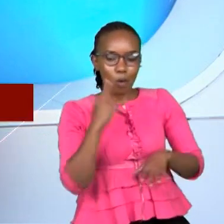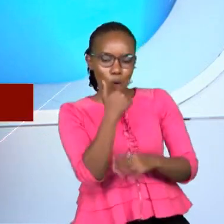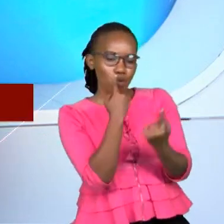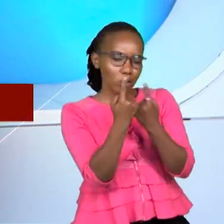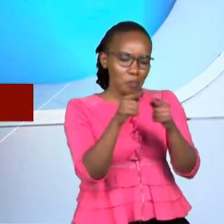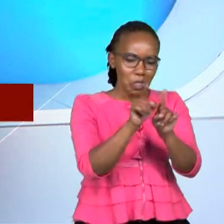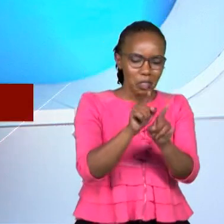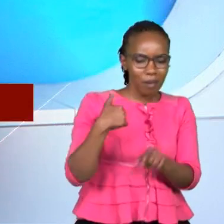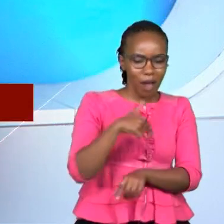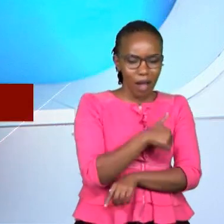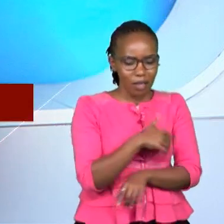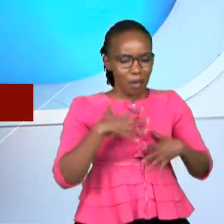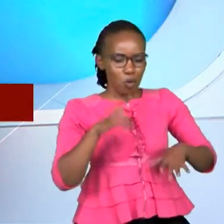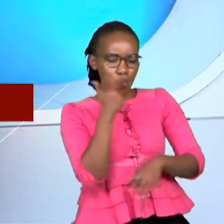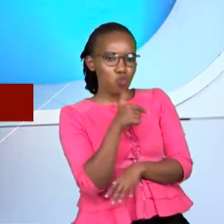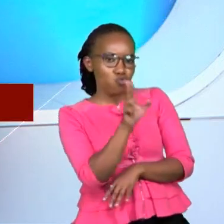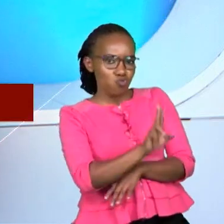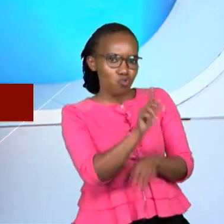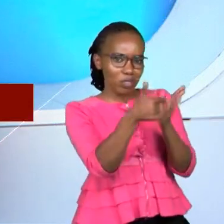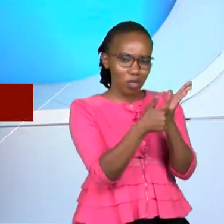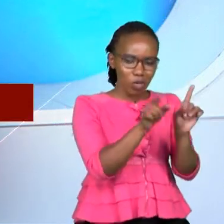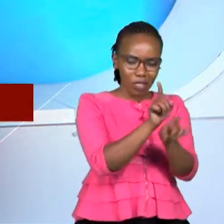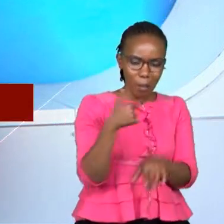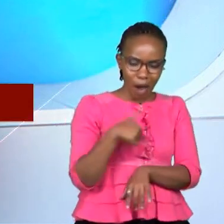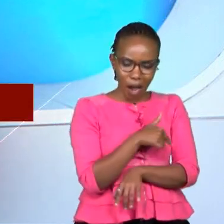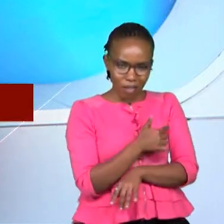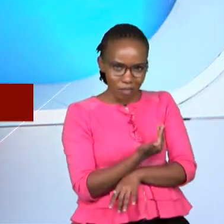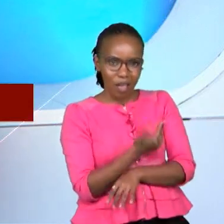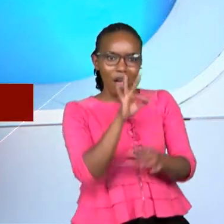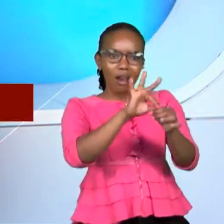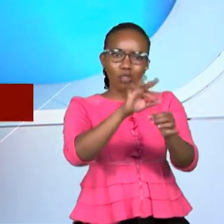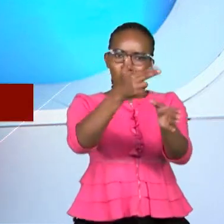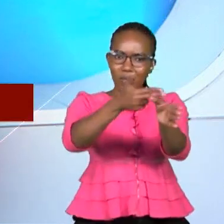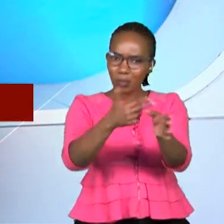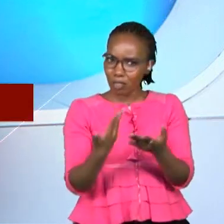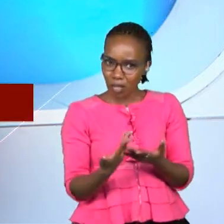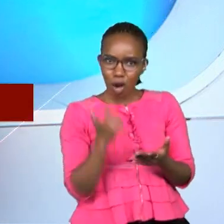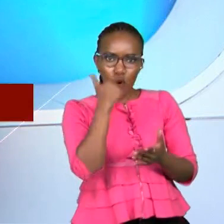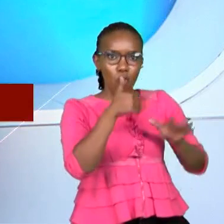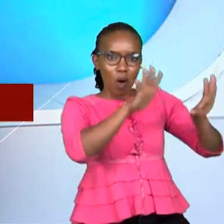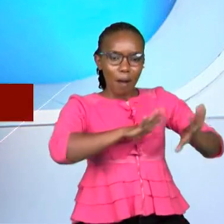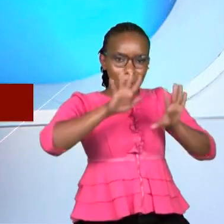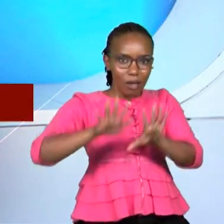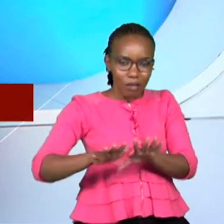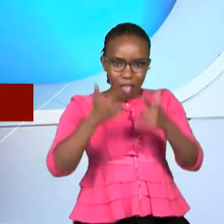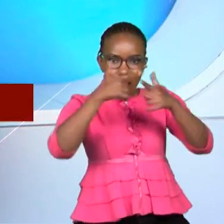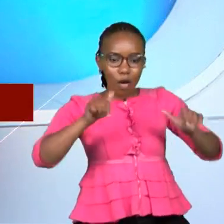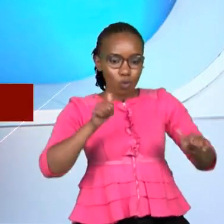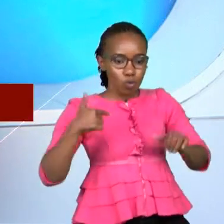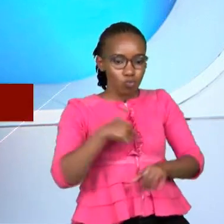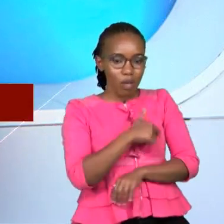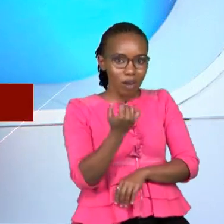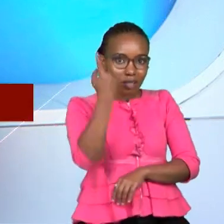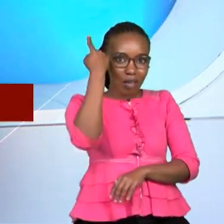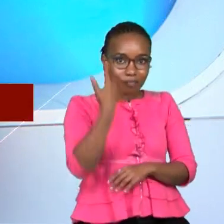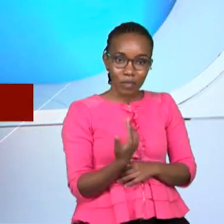us, people who use technology like we do, get into elections, and who campaign using a language that we understand.